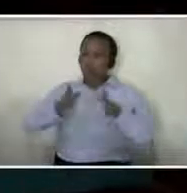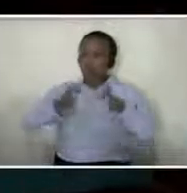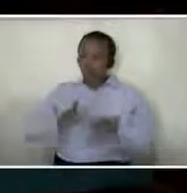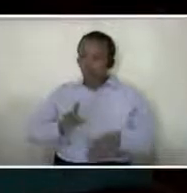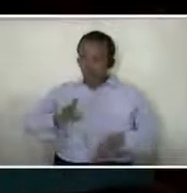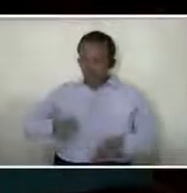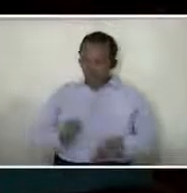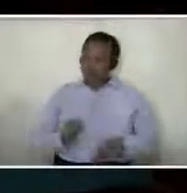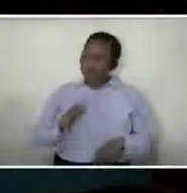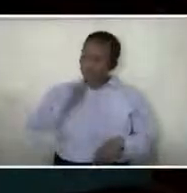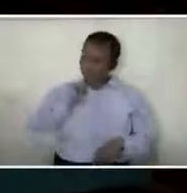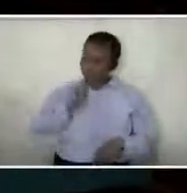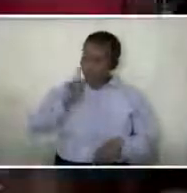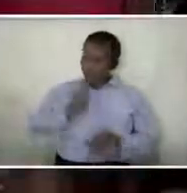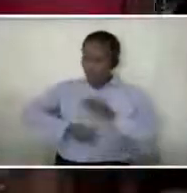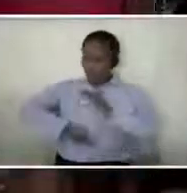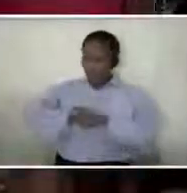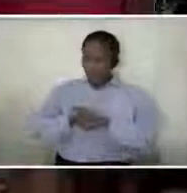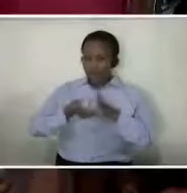be. I thank you.